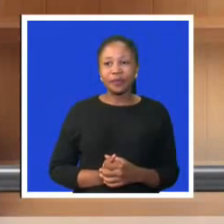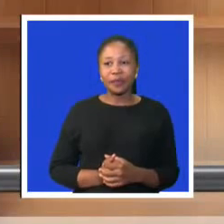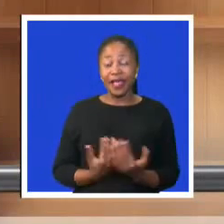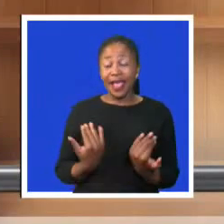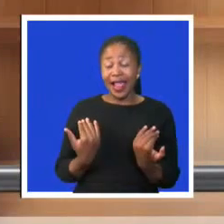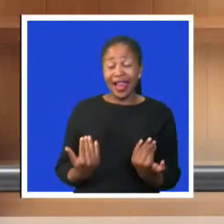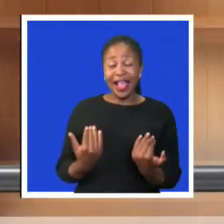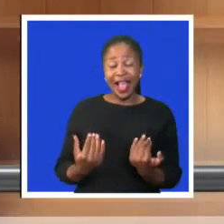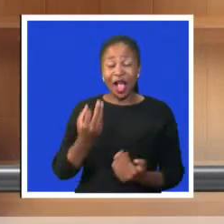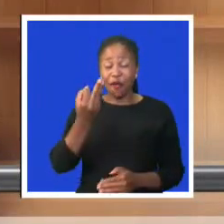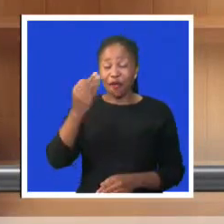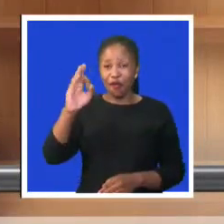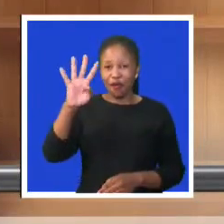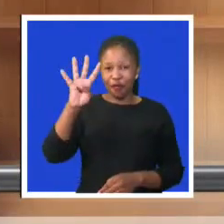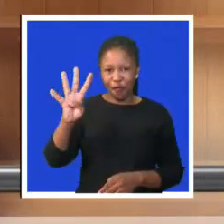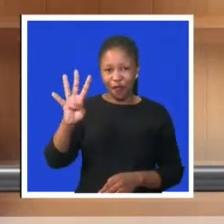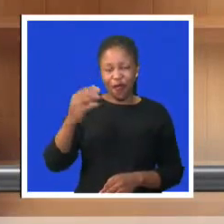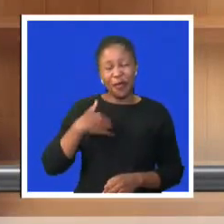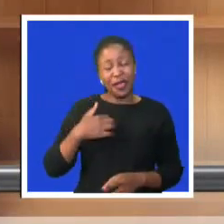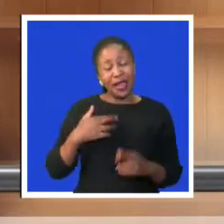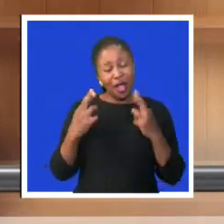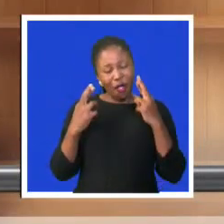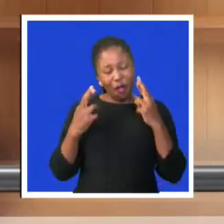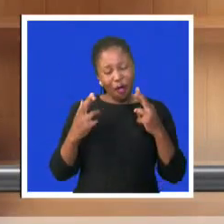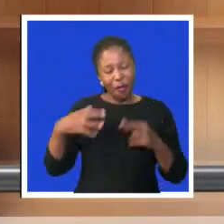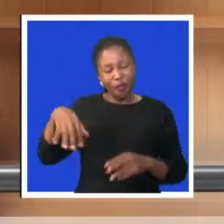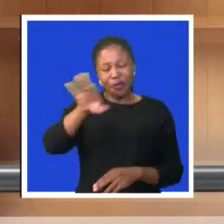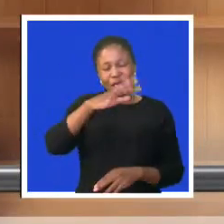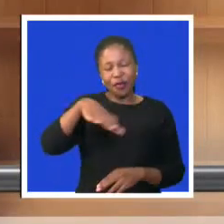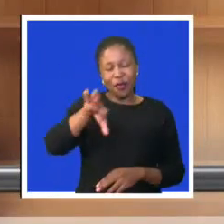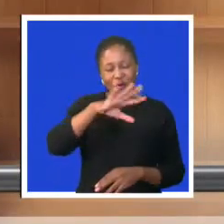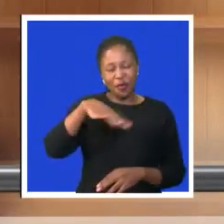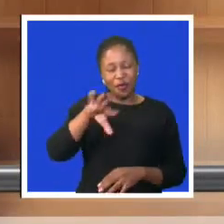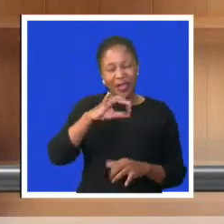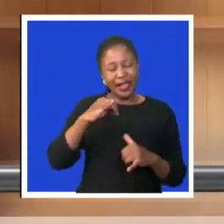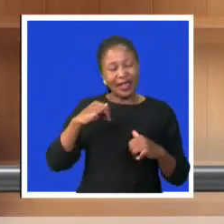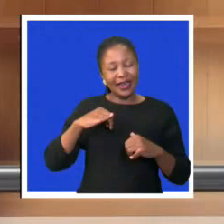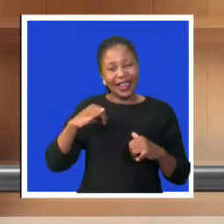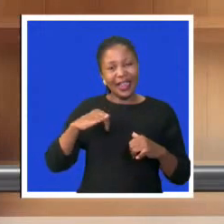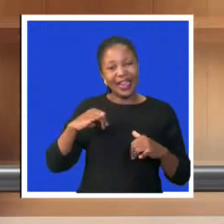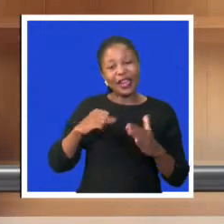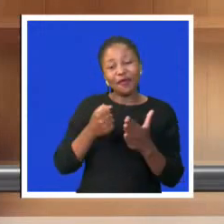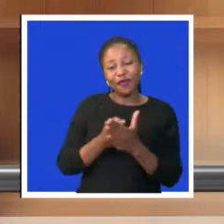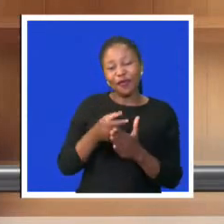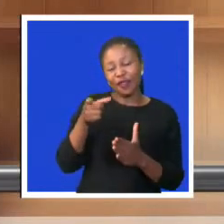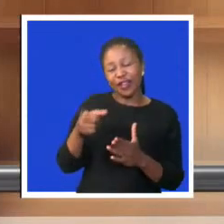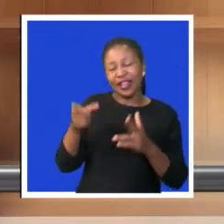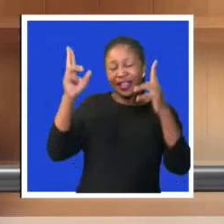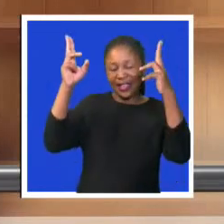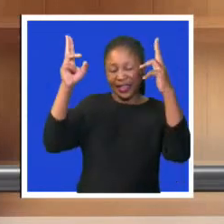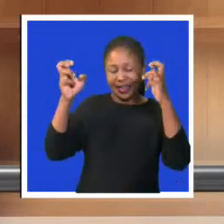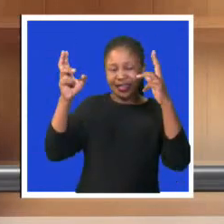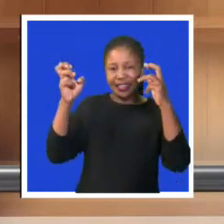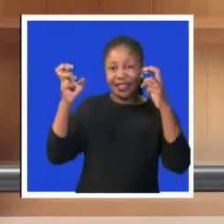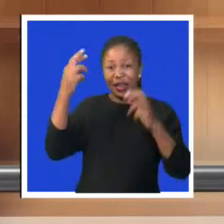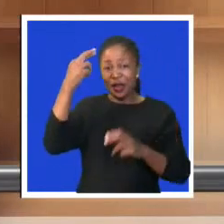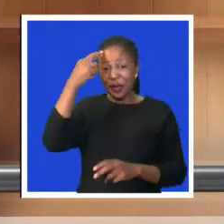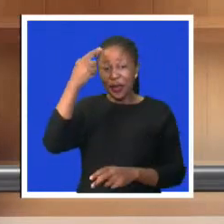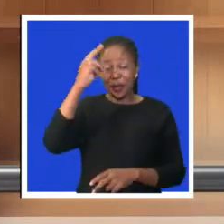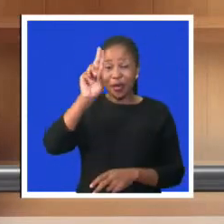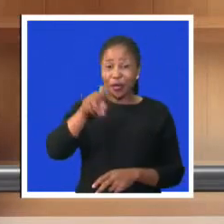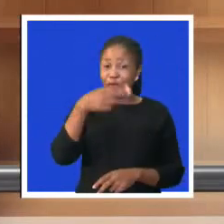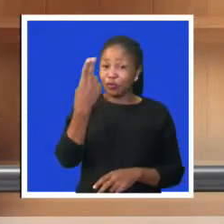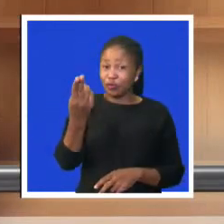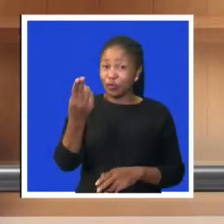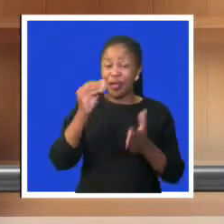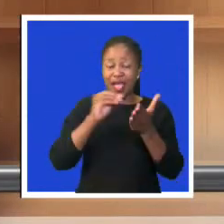that lesson, right now. And just a reminder that we are live on YouTube and on Facebook right now, so